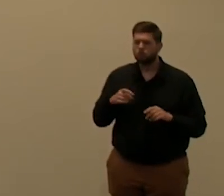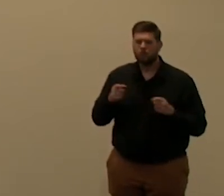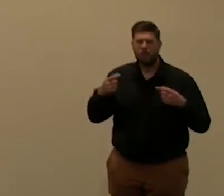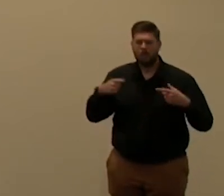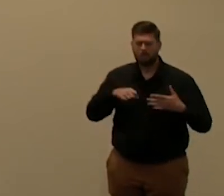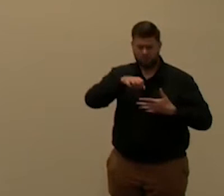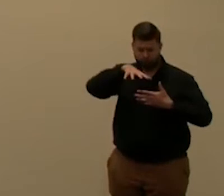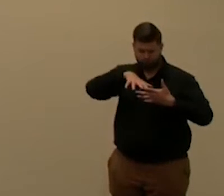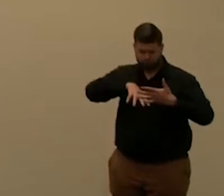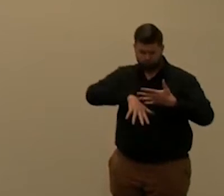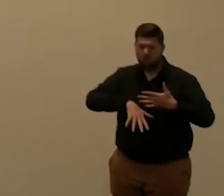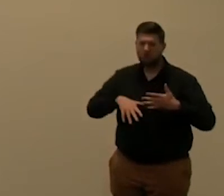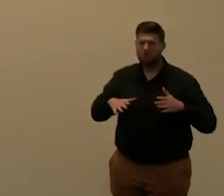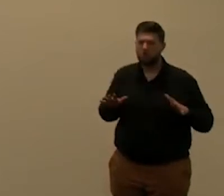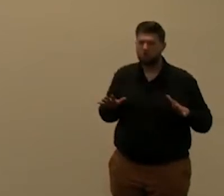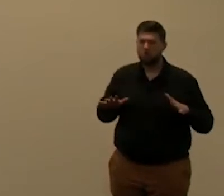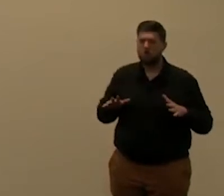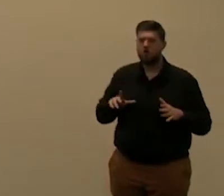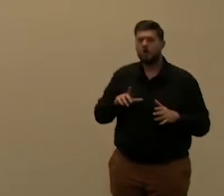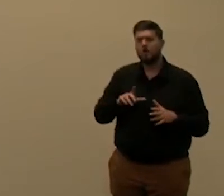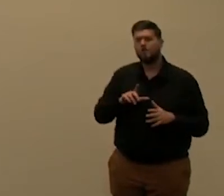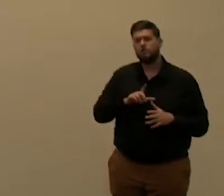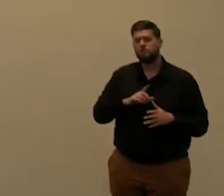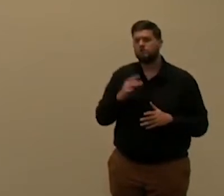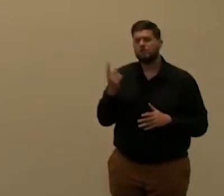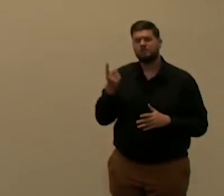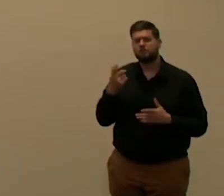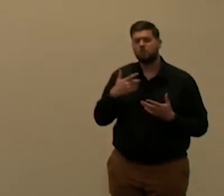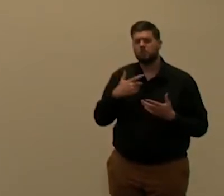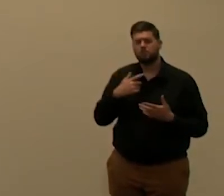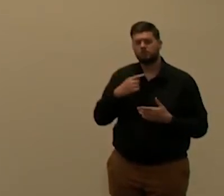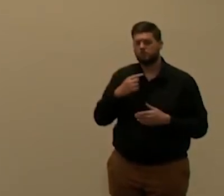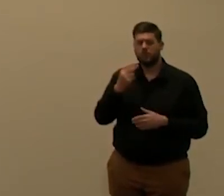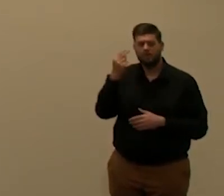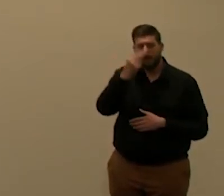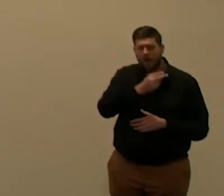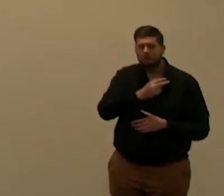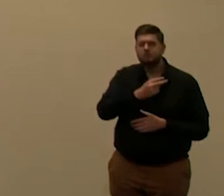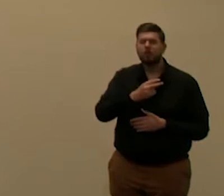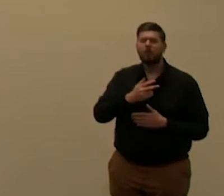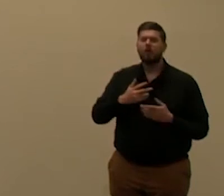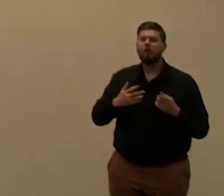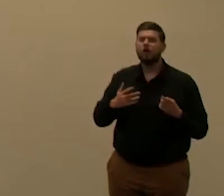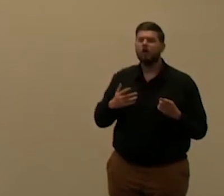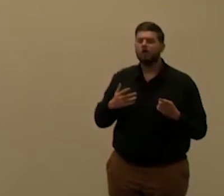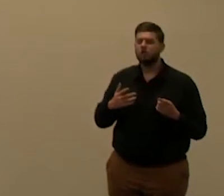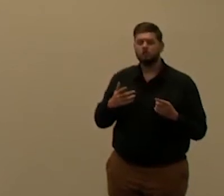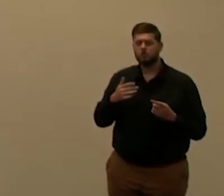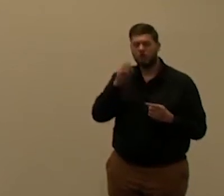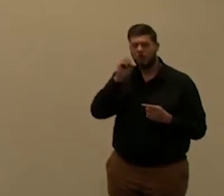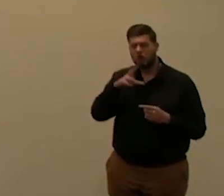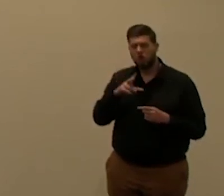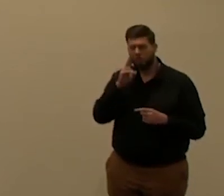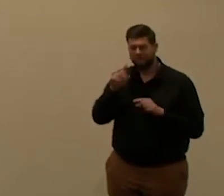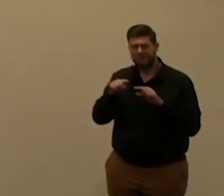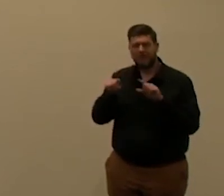if somebody has visual impairment, they will not see it, and the reading material that